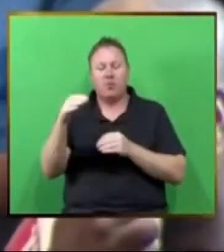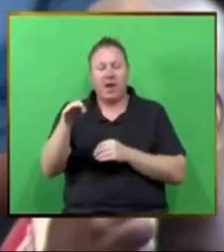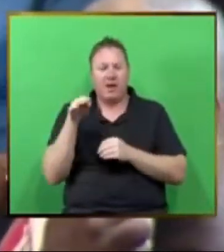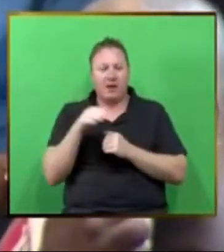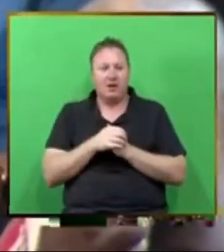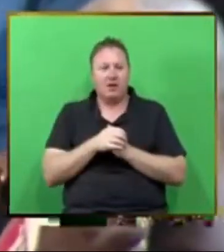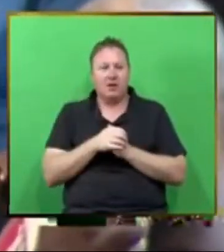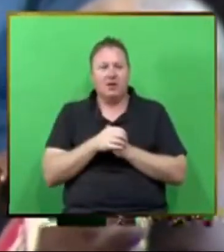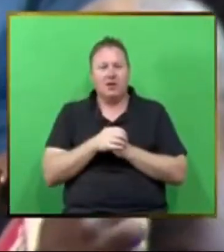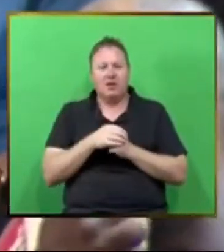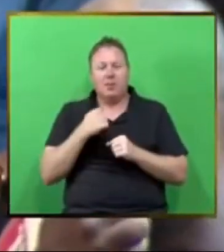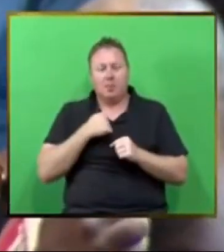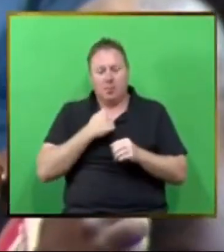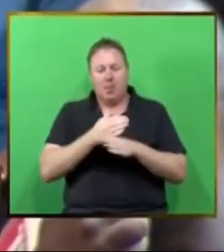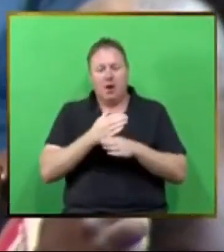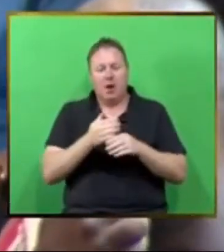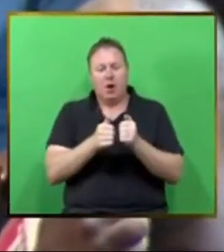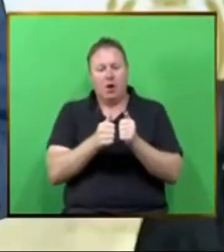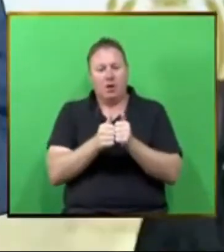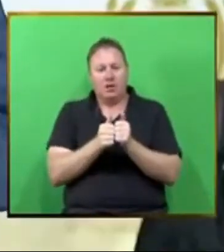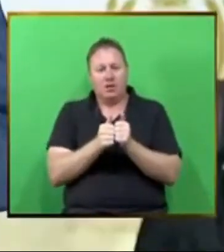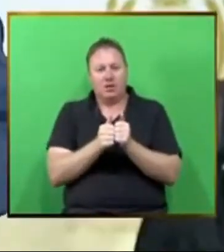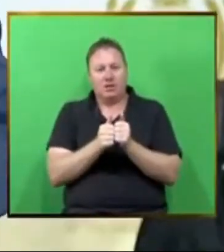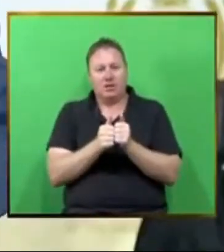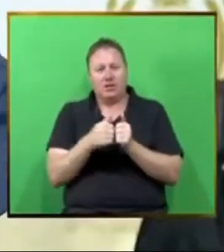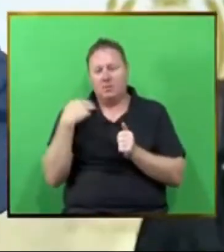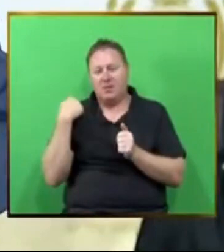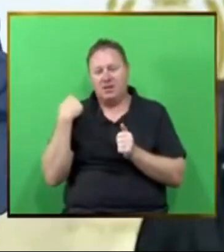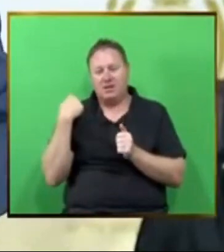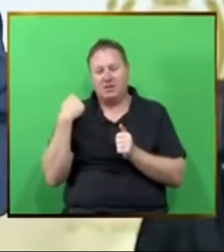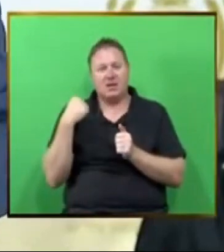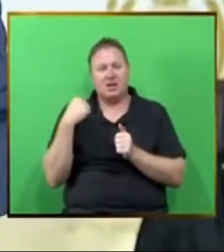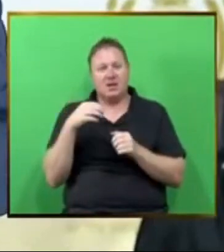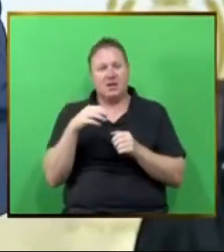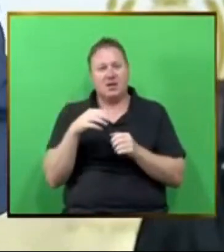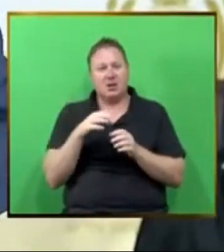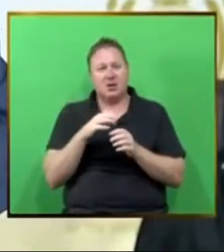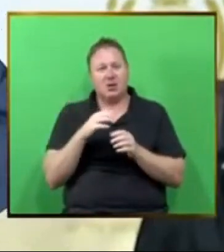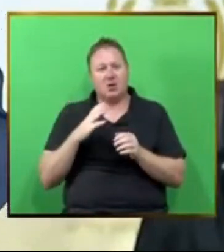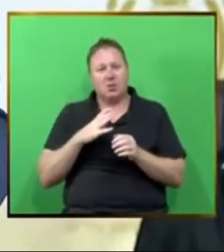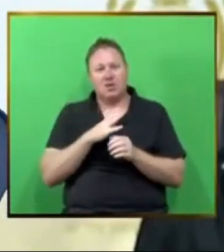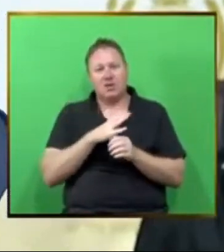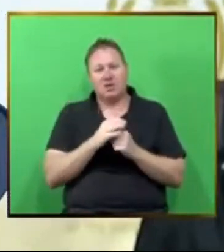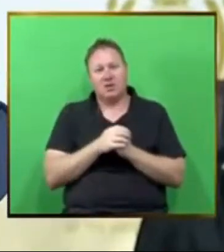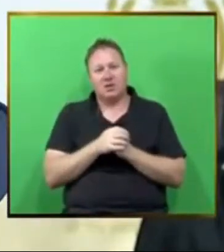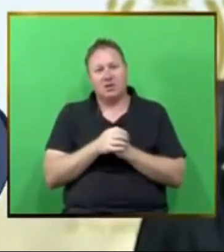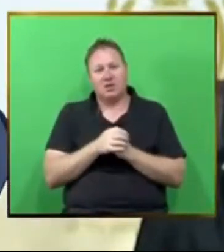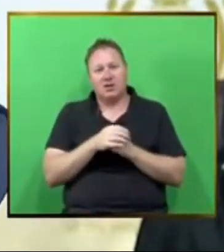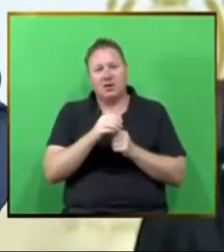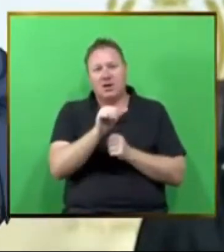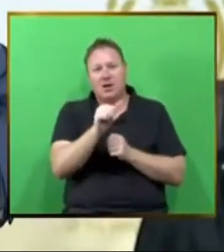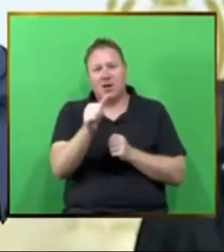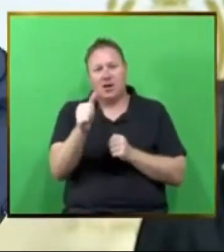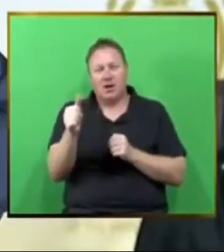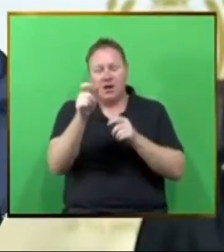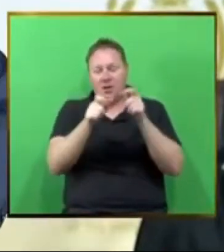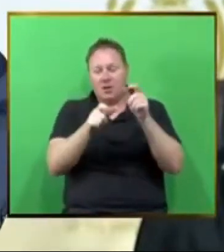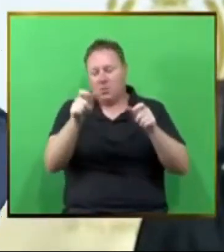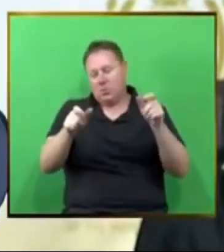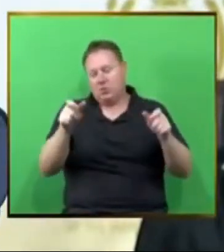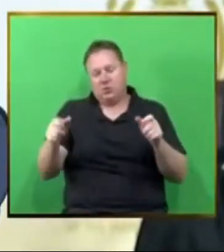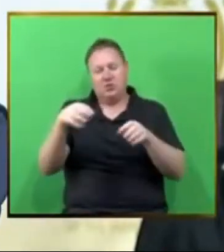the ministers in the committee of the MINCOM Board and in the Budget Council, who shared the heavy load of the tough